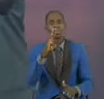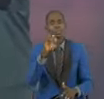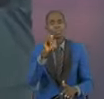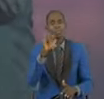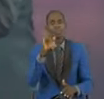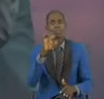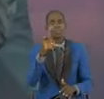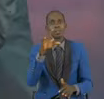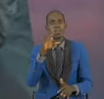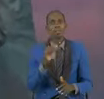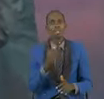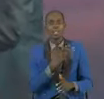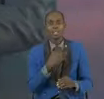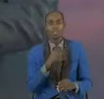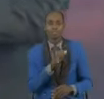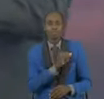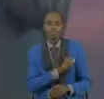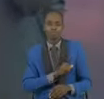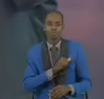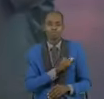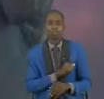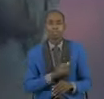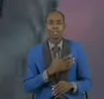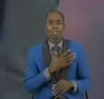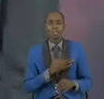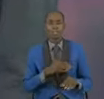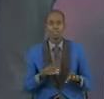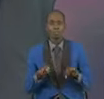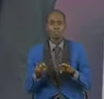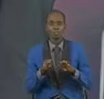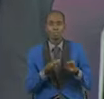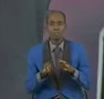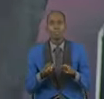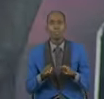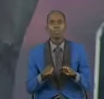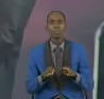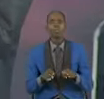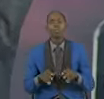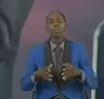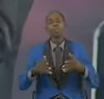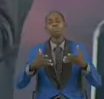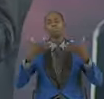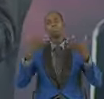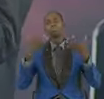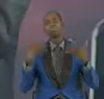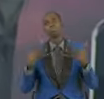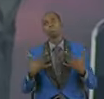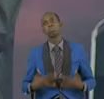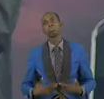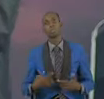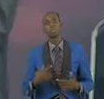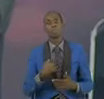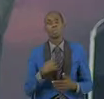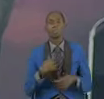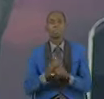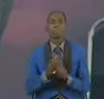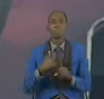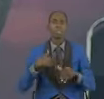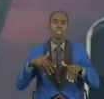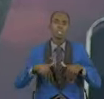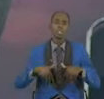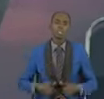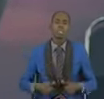the actions and the dressing so weighed me down that it made me tired. I couldn't